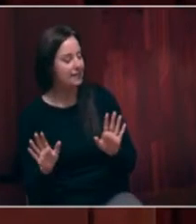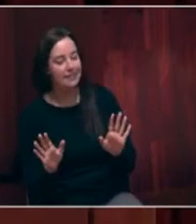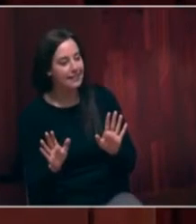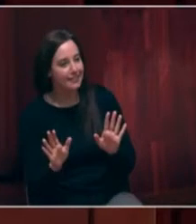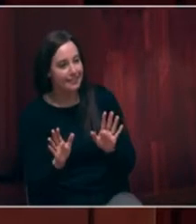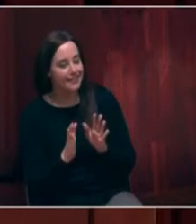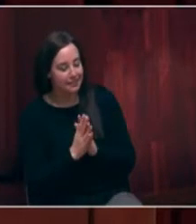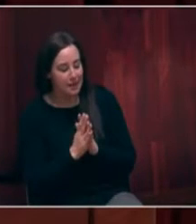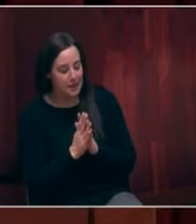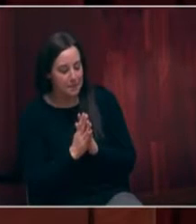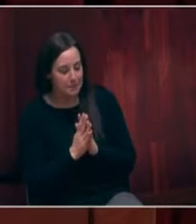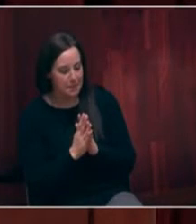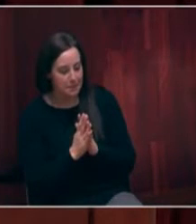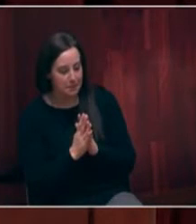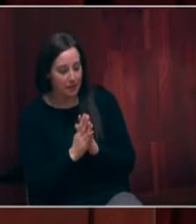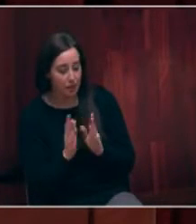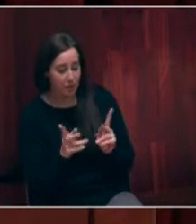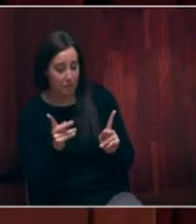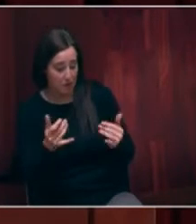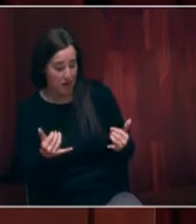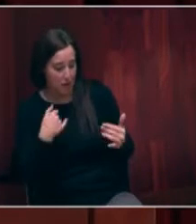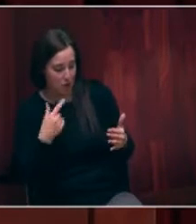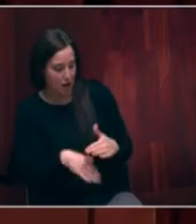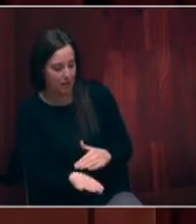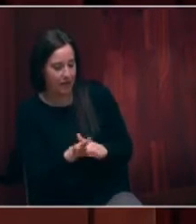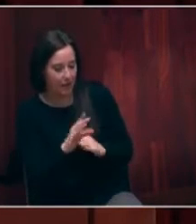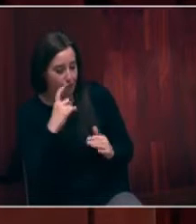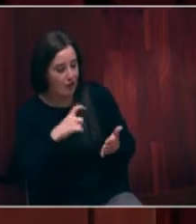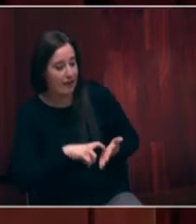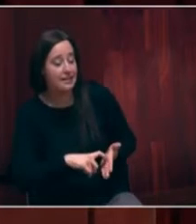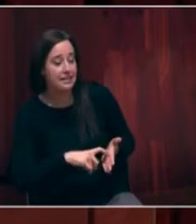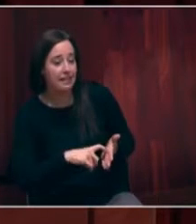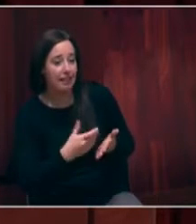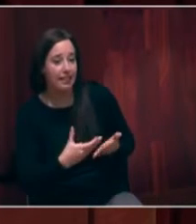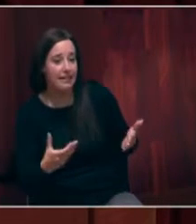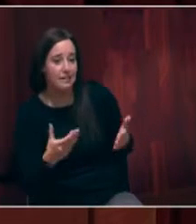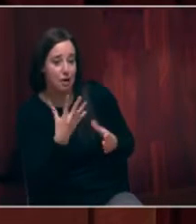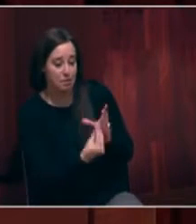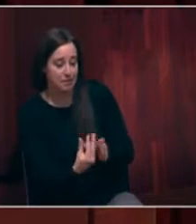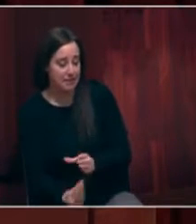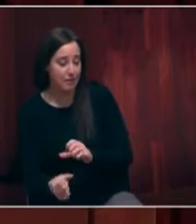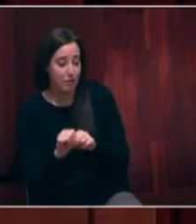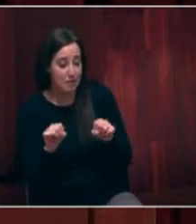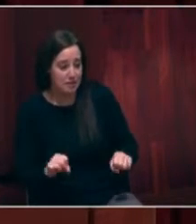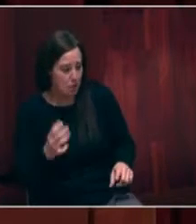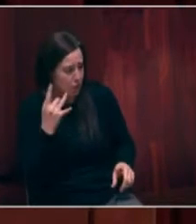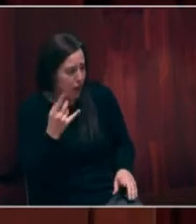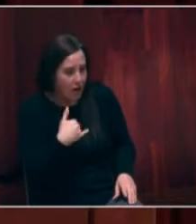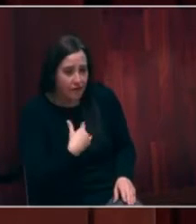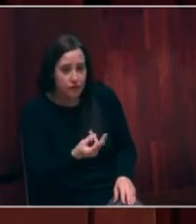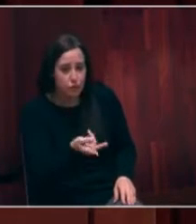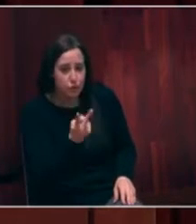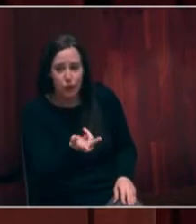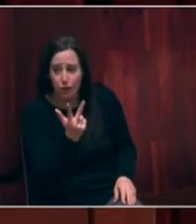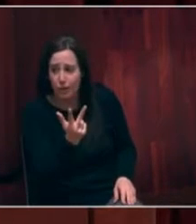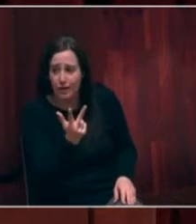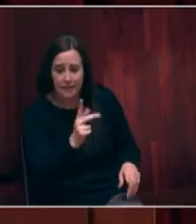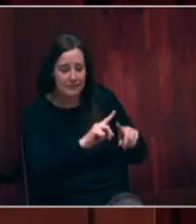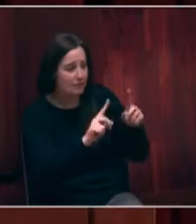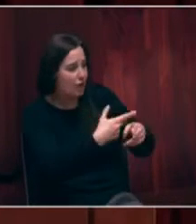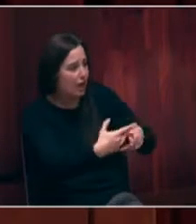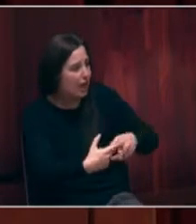system and recognize things are missing. Yeah, things are missing because you had accounts with two completely different names,